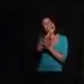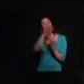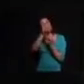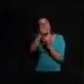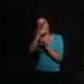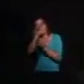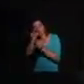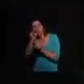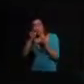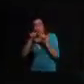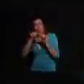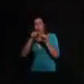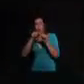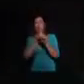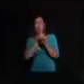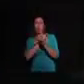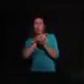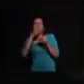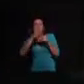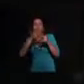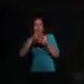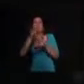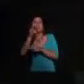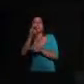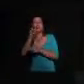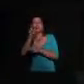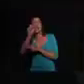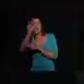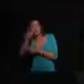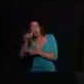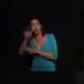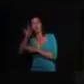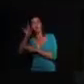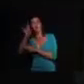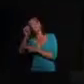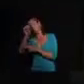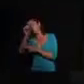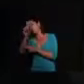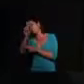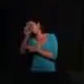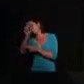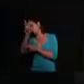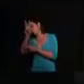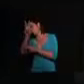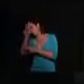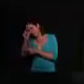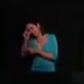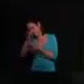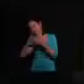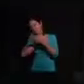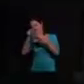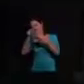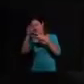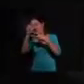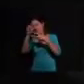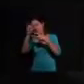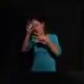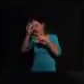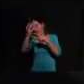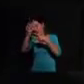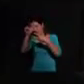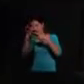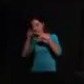which is Kimberly Rose Dawson, and the names of her books are Carousel, Carousel: The Missing Years, and Carousel: